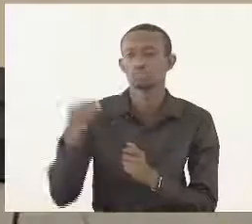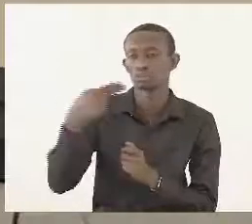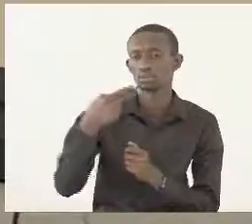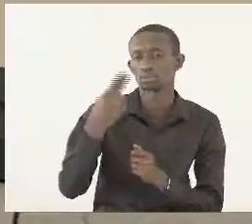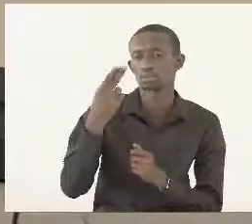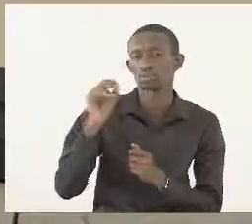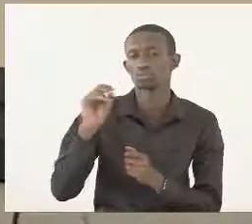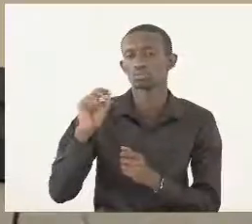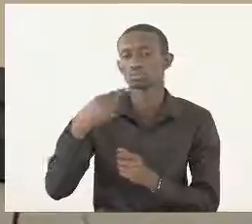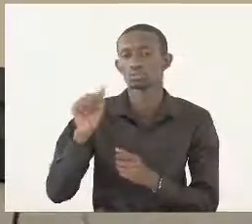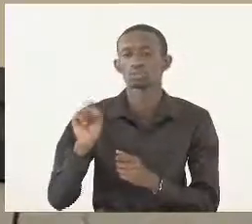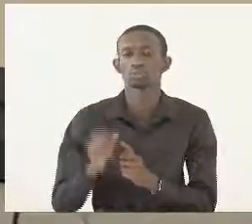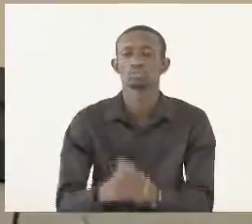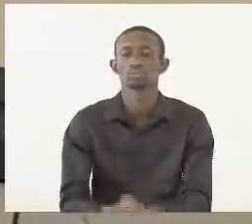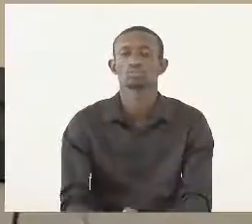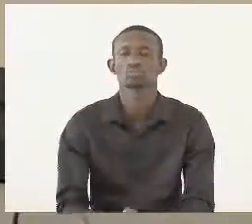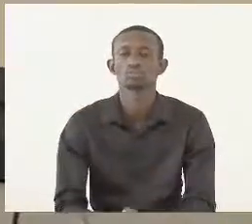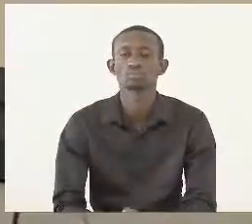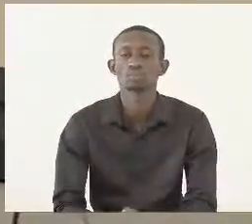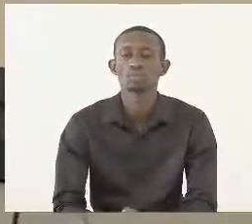hydrogen gas.